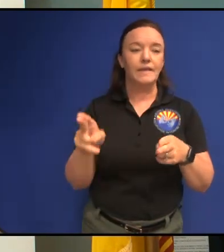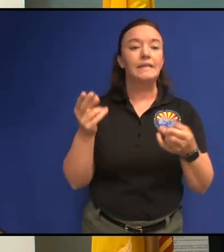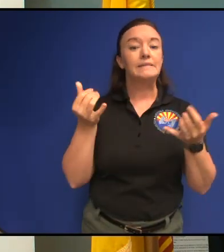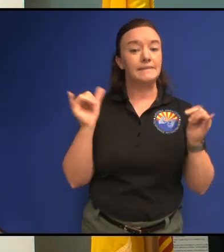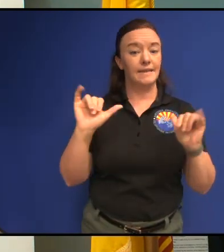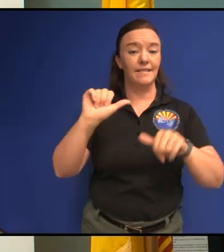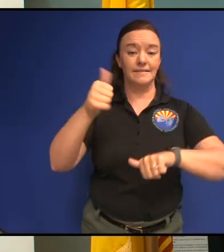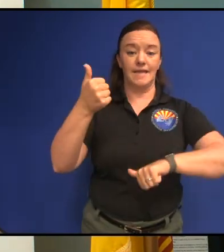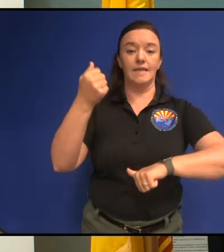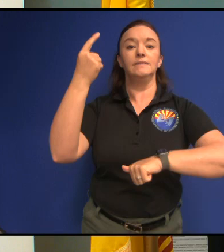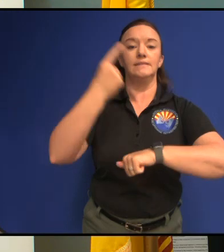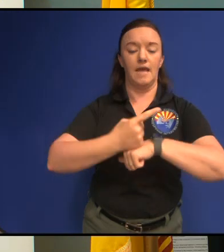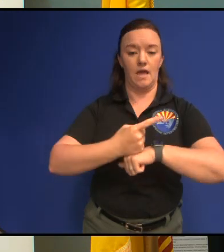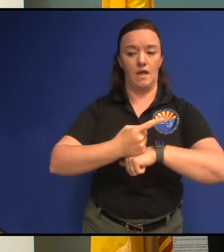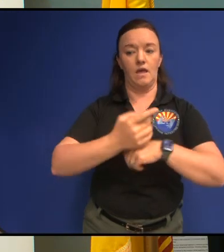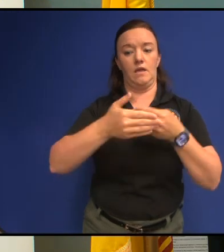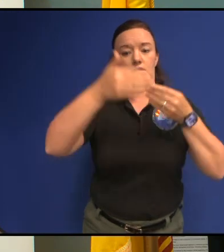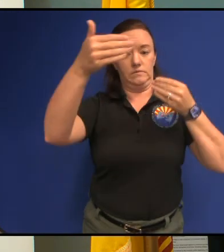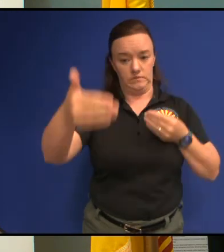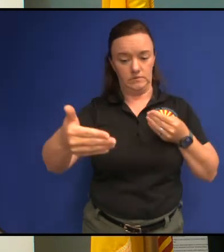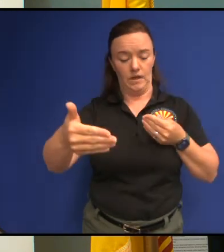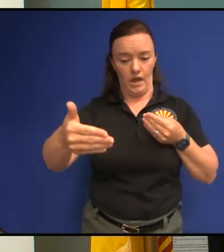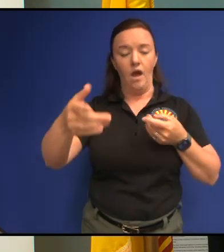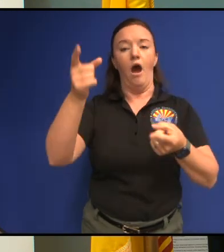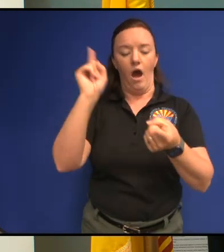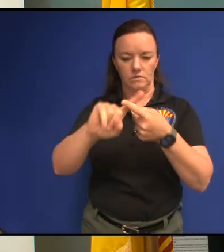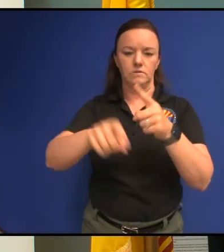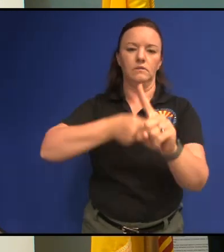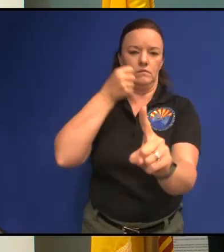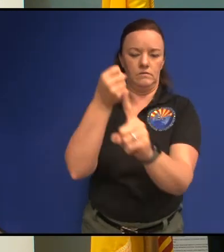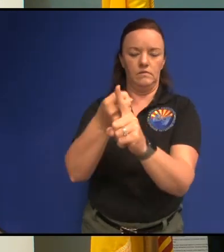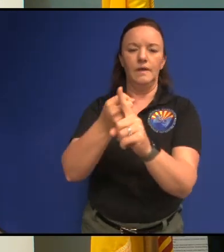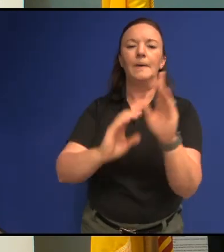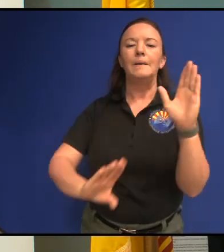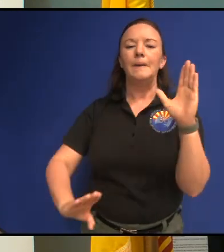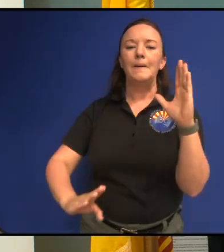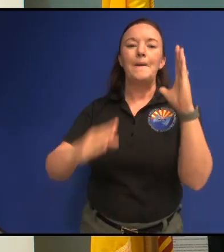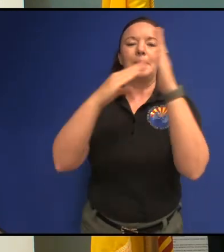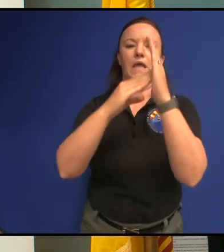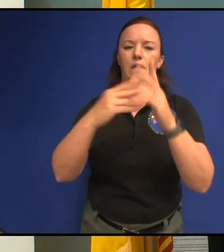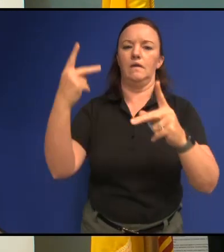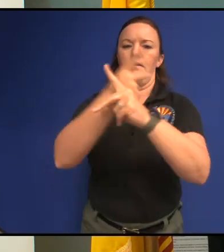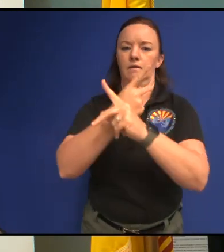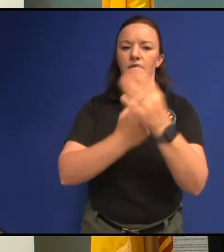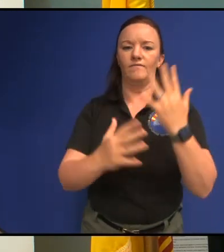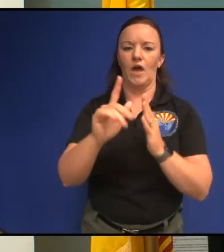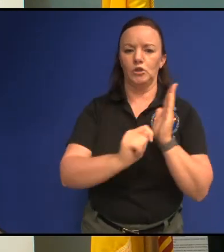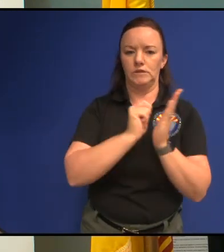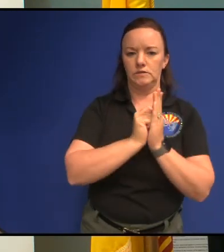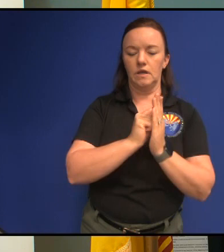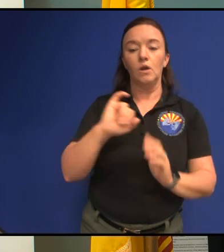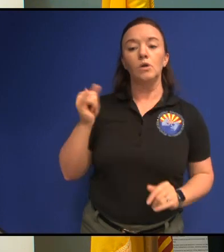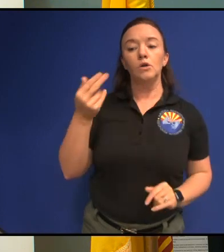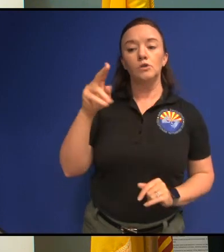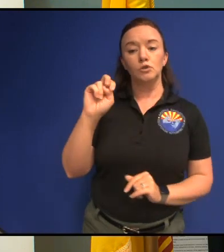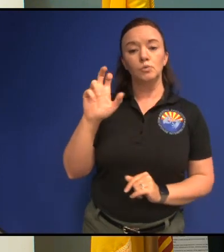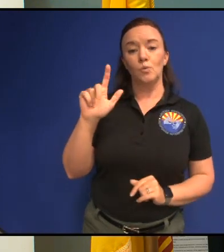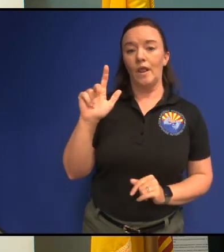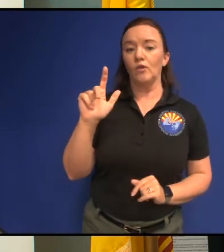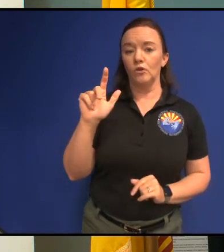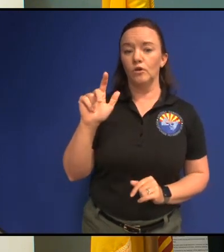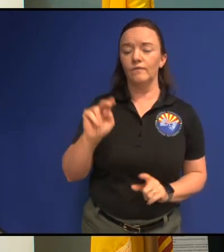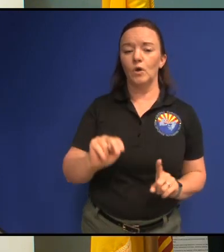10 days away from our peak fire season in this area. So June 23rd for this